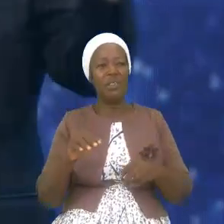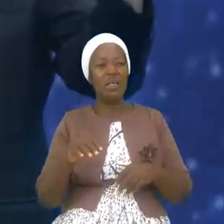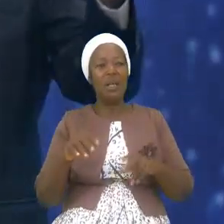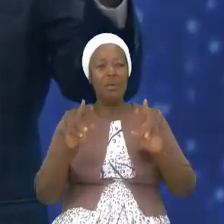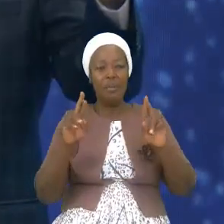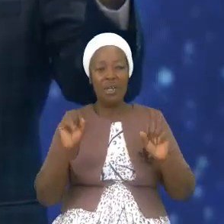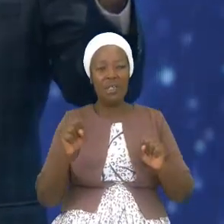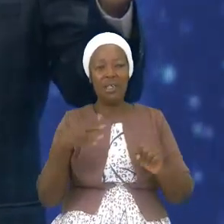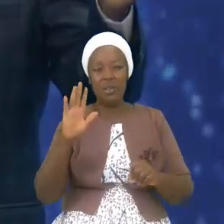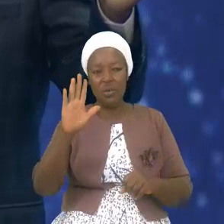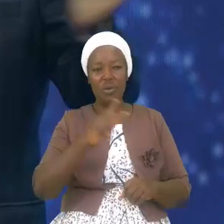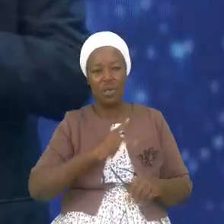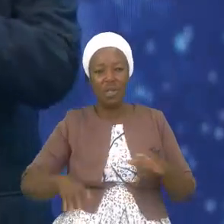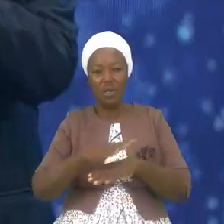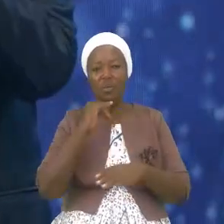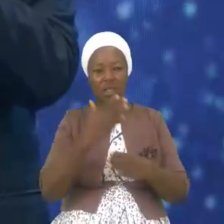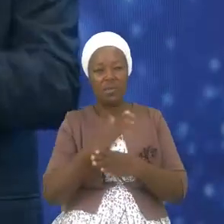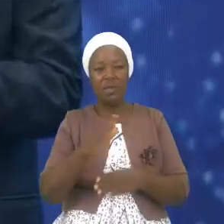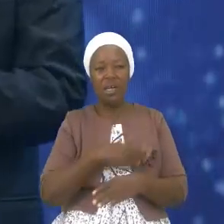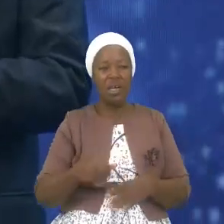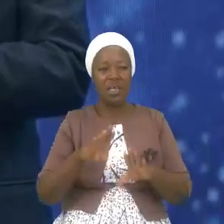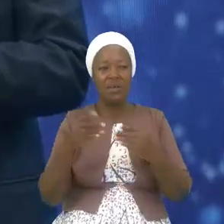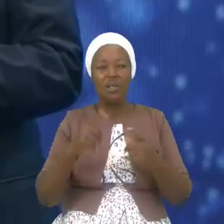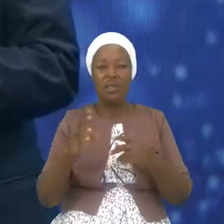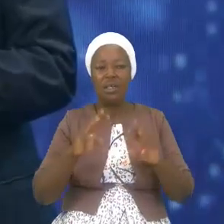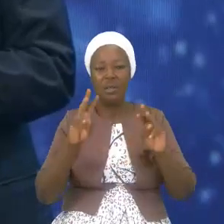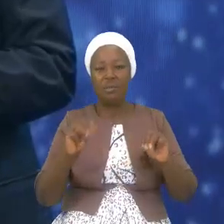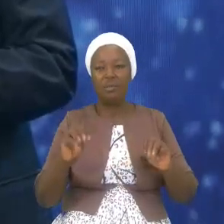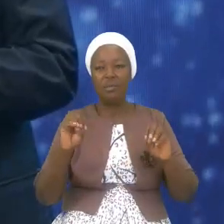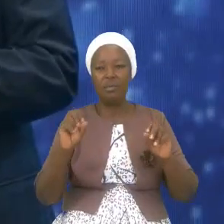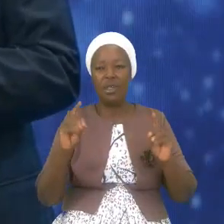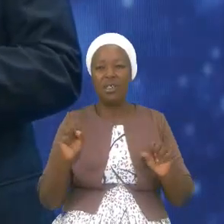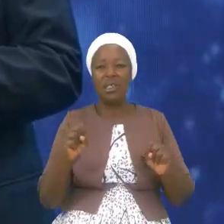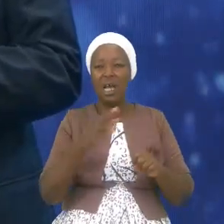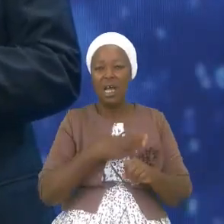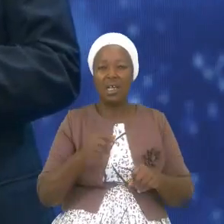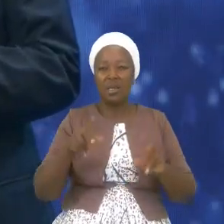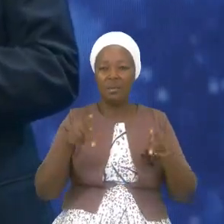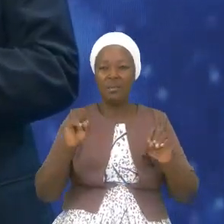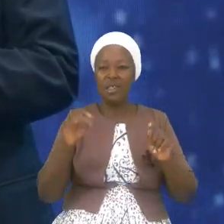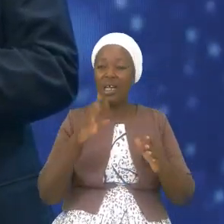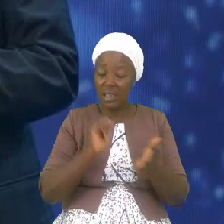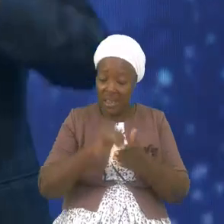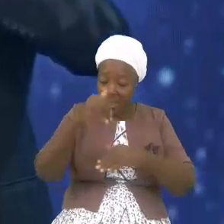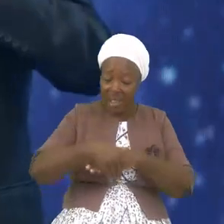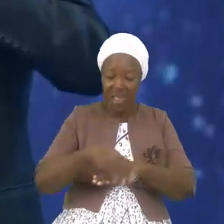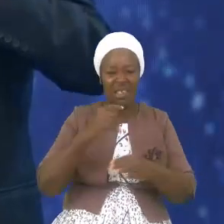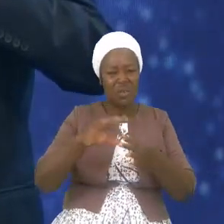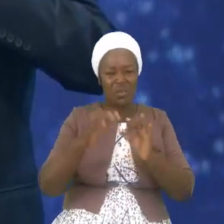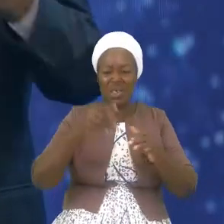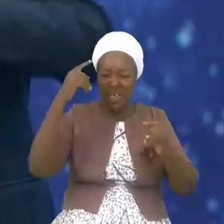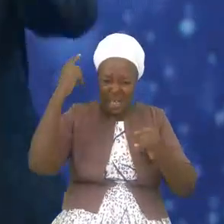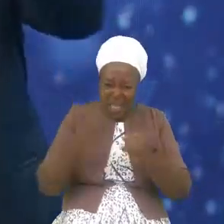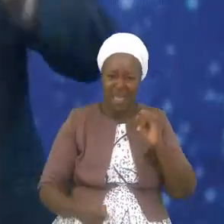night, the story ended abruptly. Your story will not end like that. Your